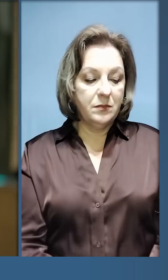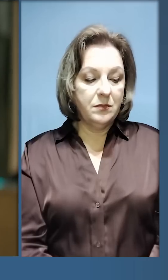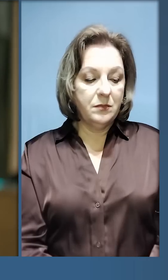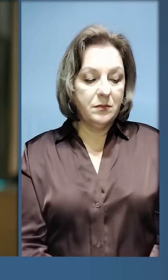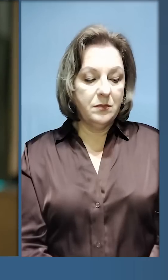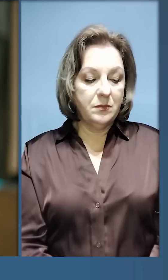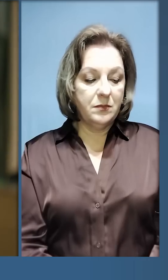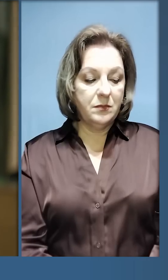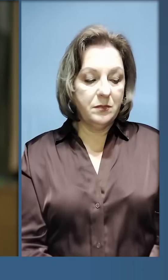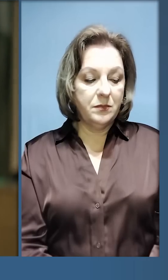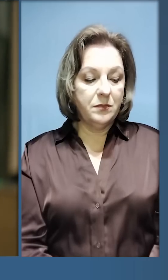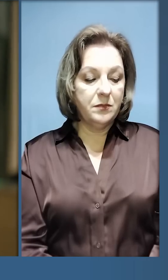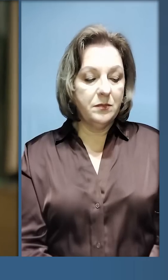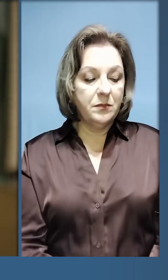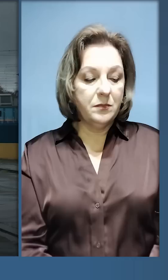job well done.